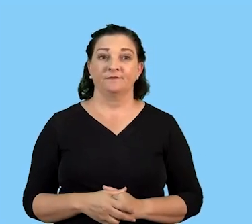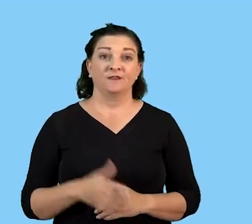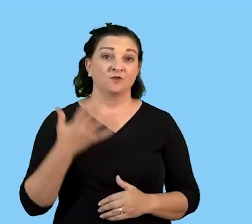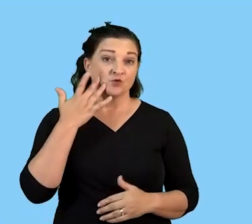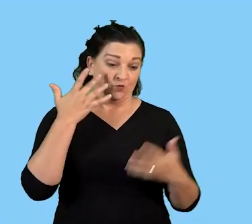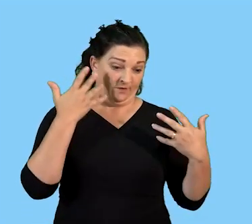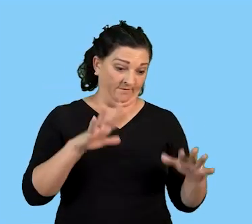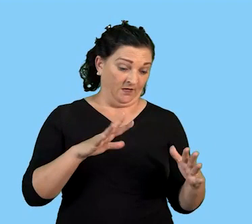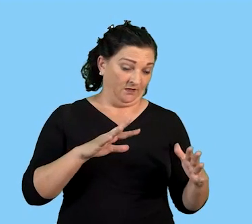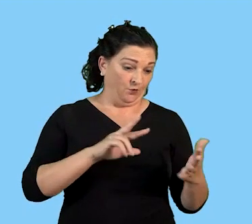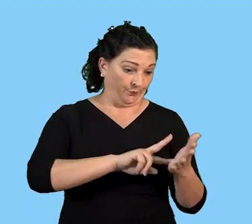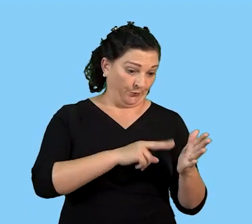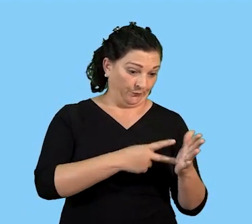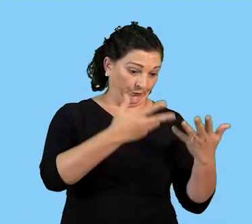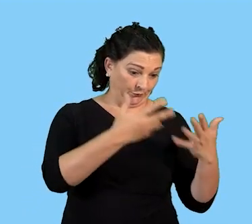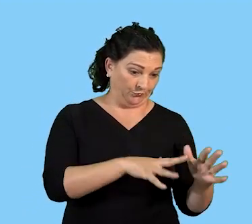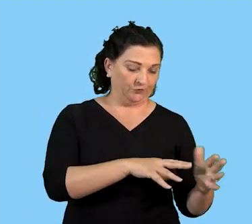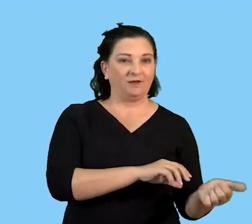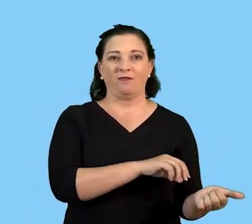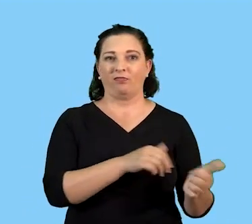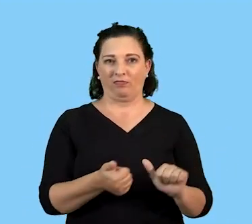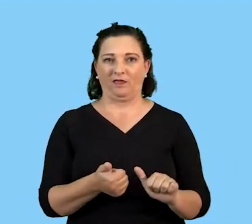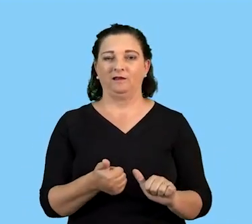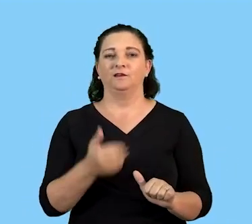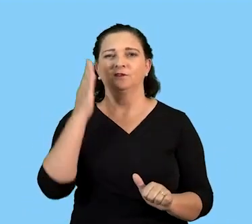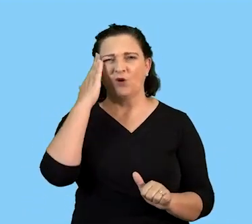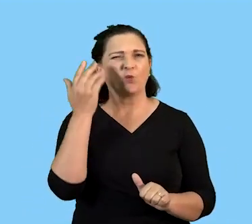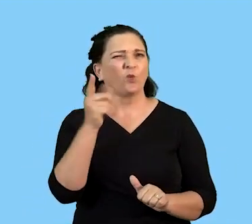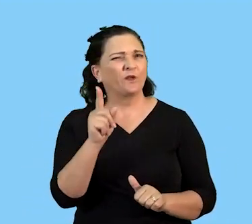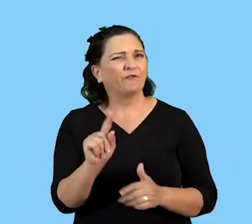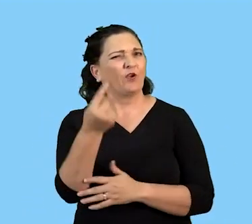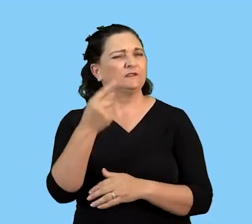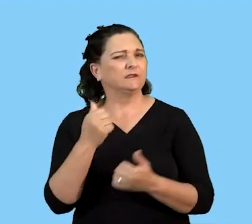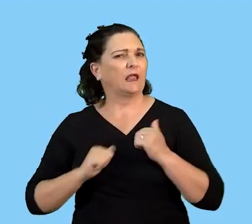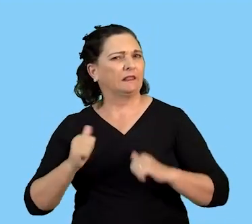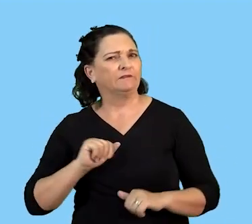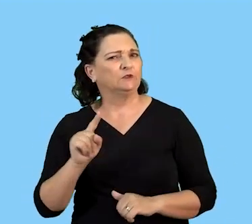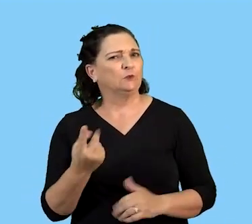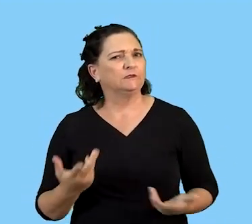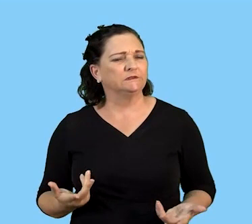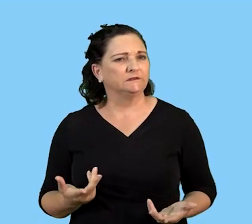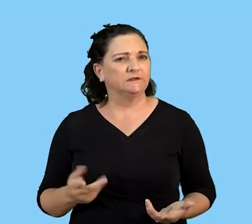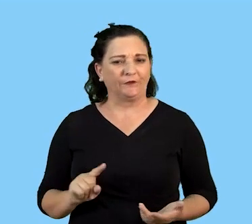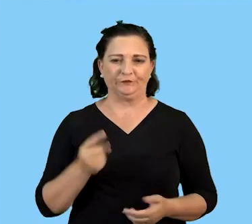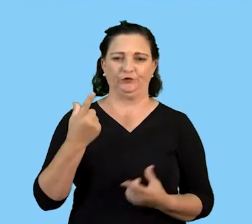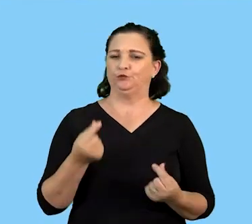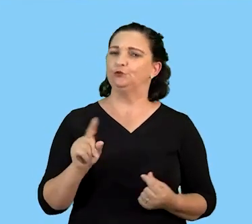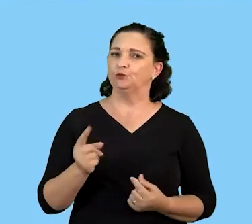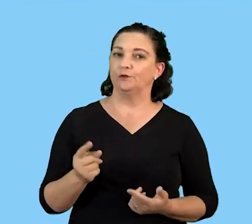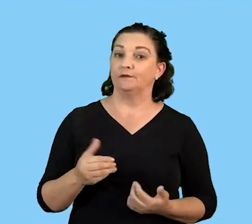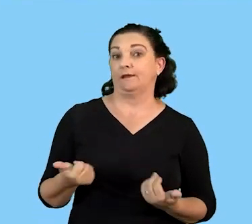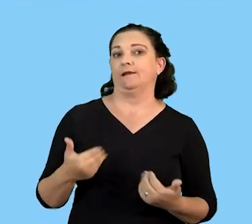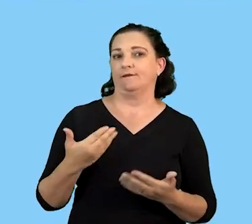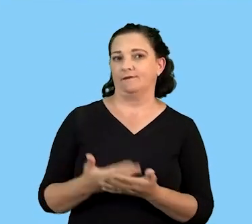the purpose, we need to know what the first activities will be. What is it that we are going to do first before starting